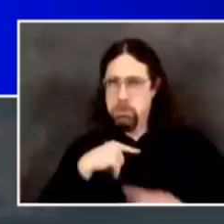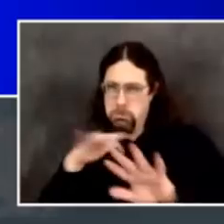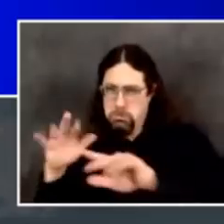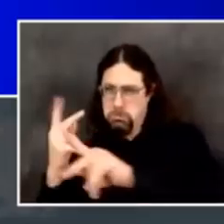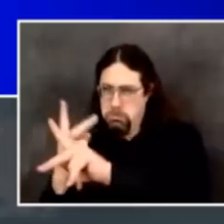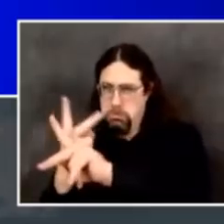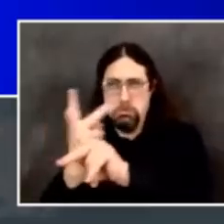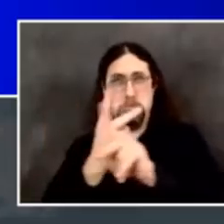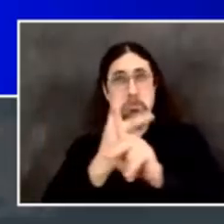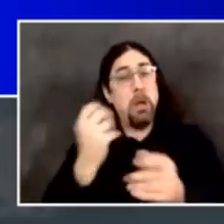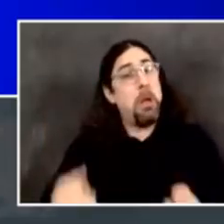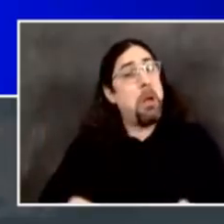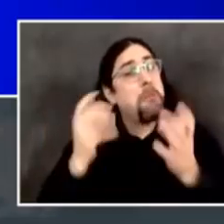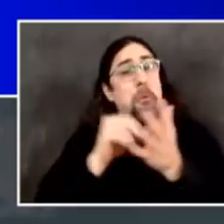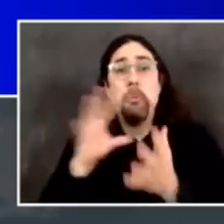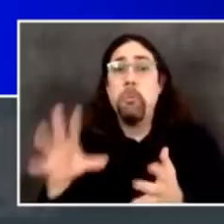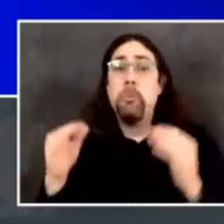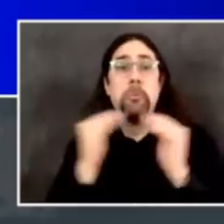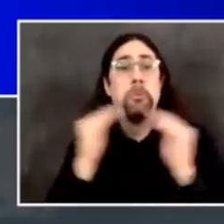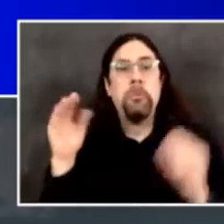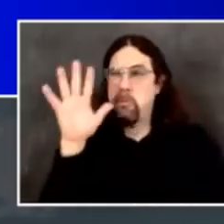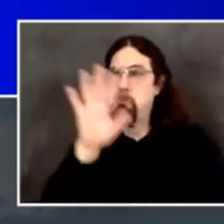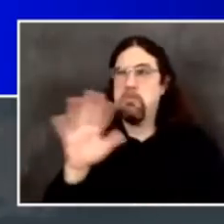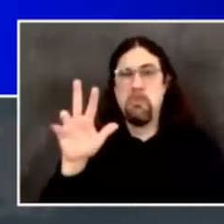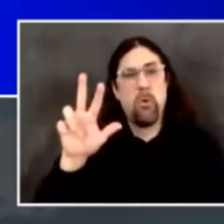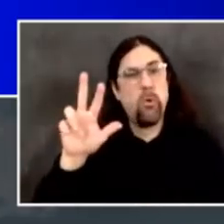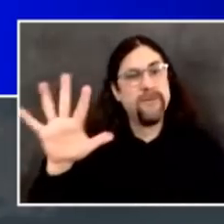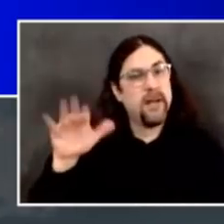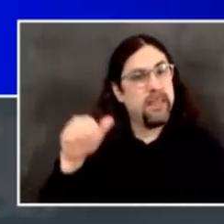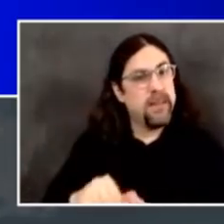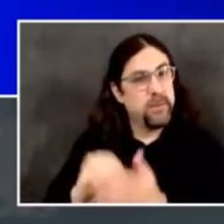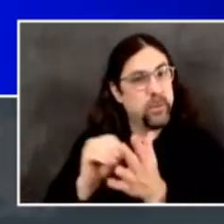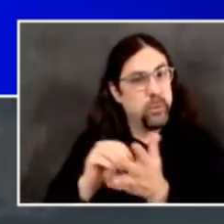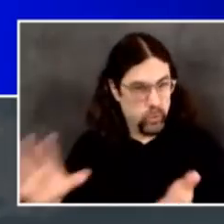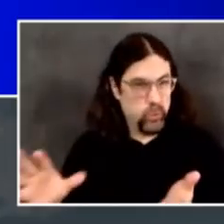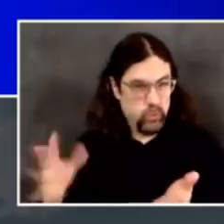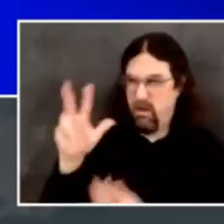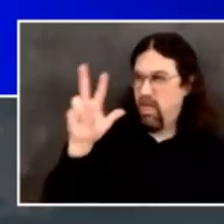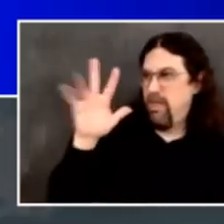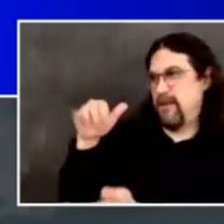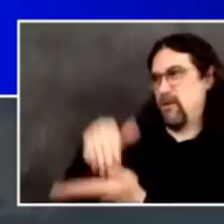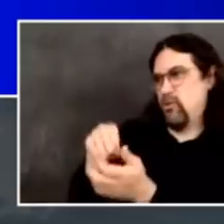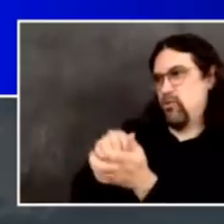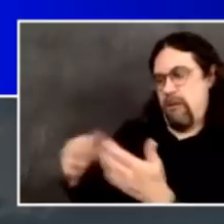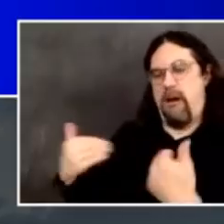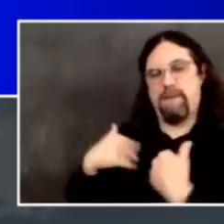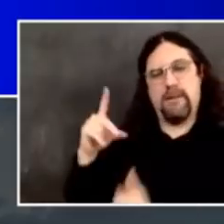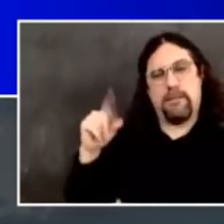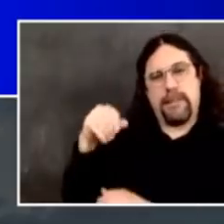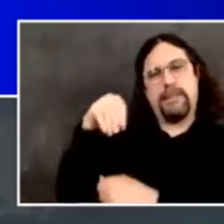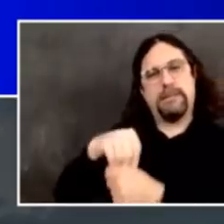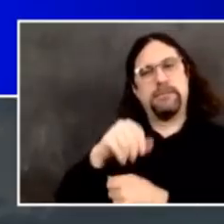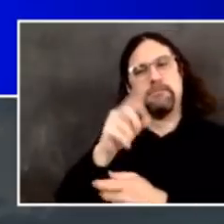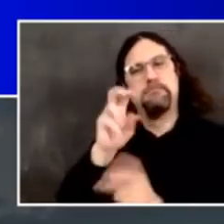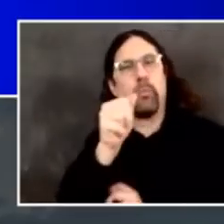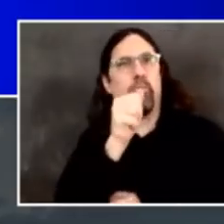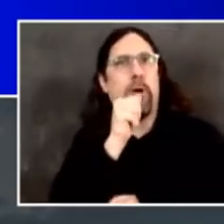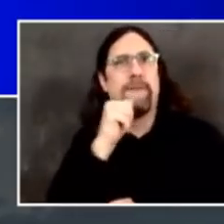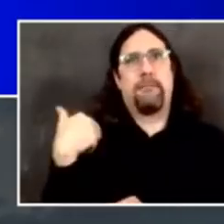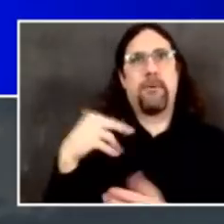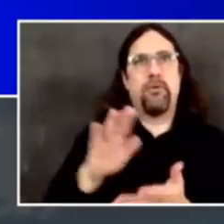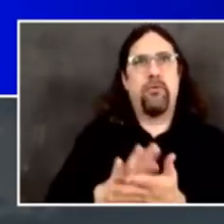independent schools, any non-public schools. Any student who needs an iPad